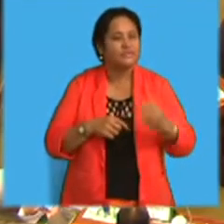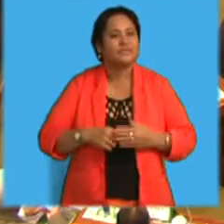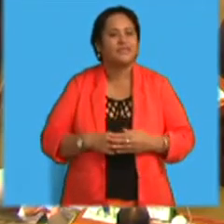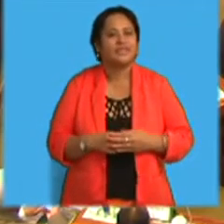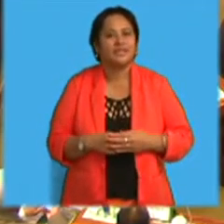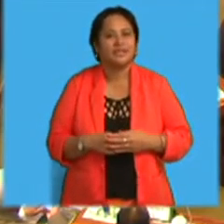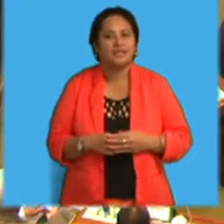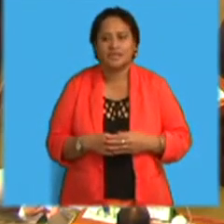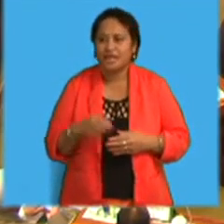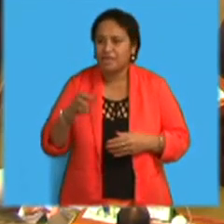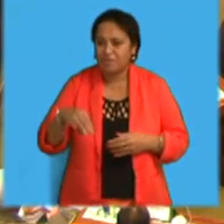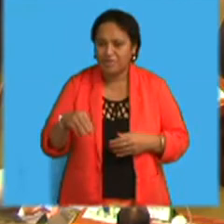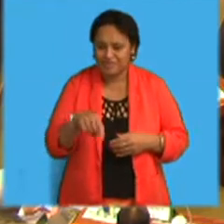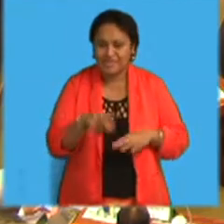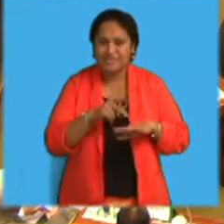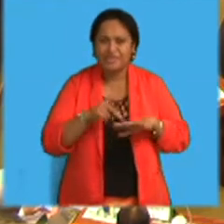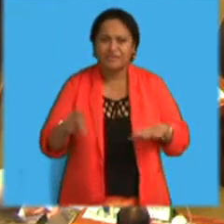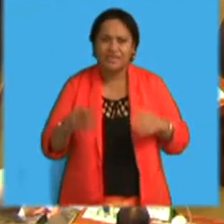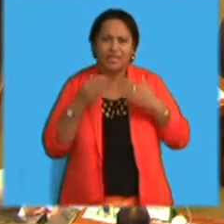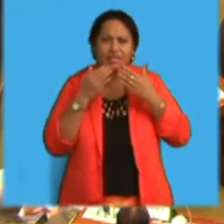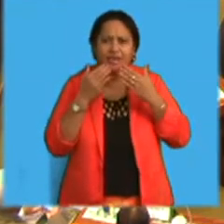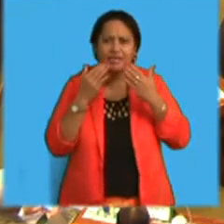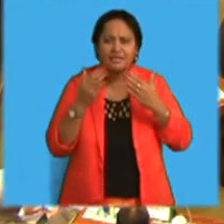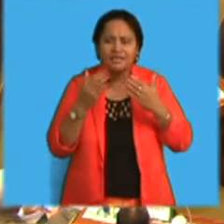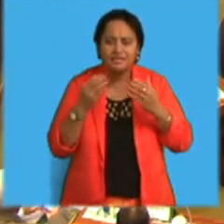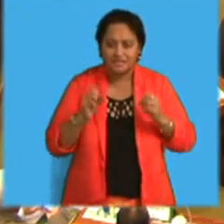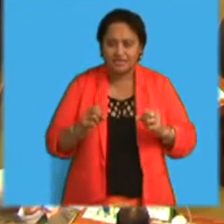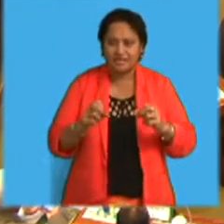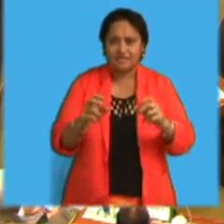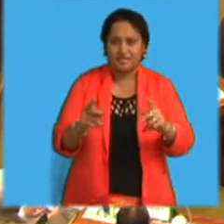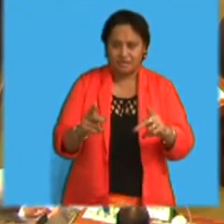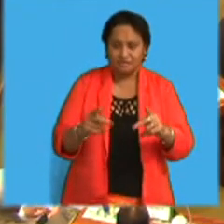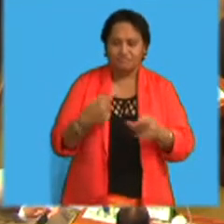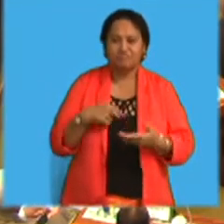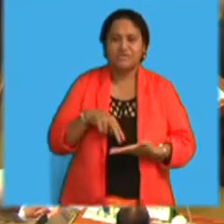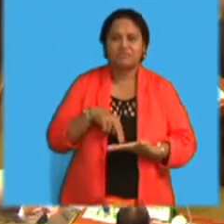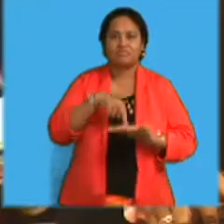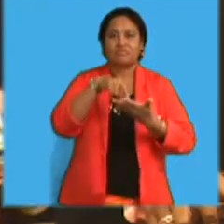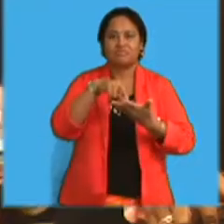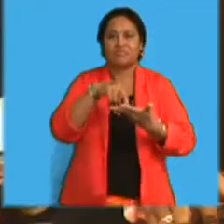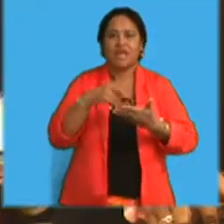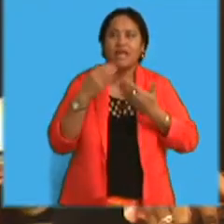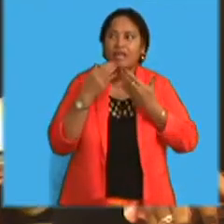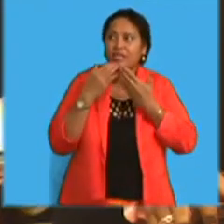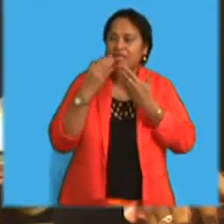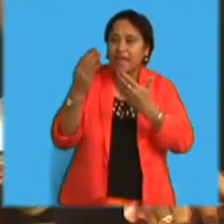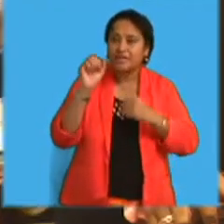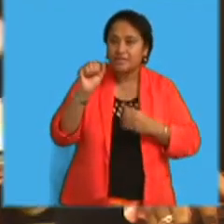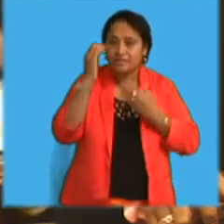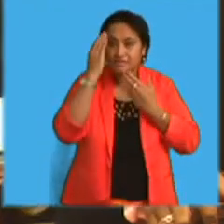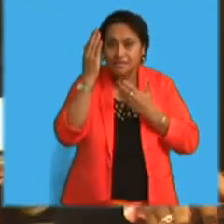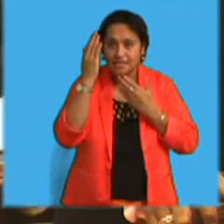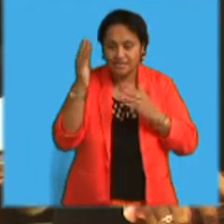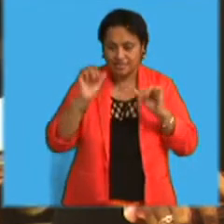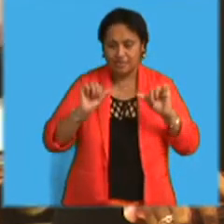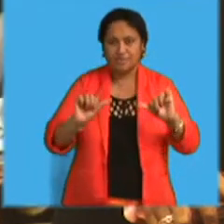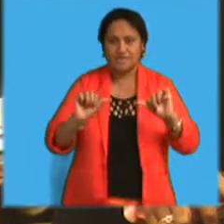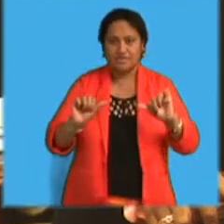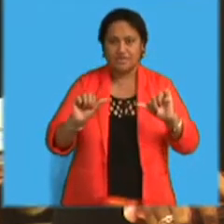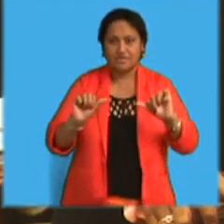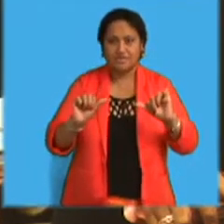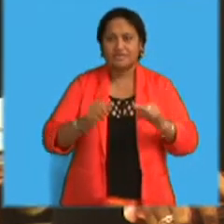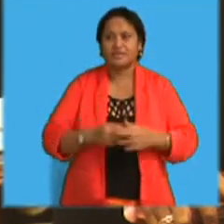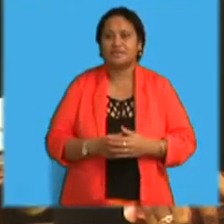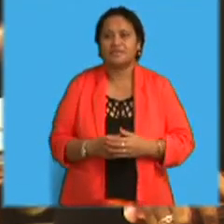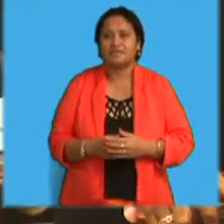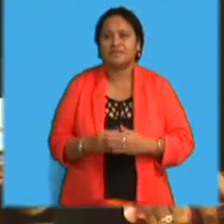Madam Speaker, thank you for allowing me this opportunity to take the floor and thank His Excellency the President, Major General